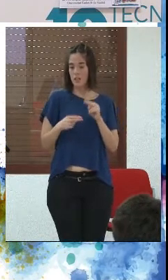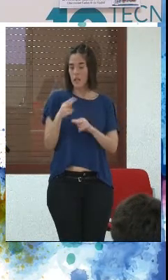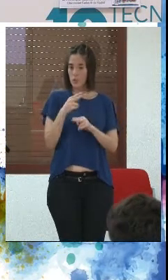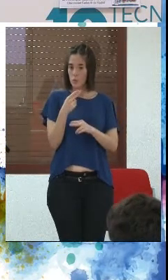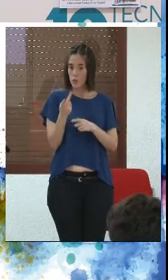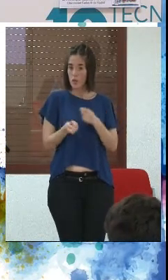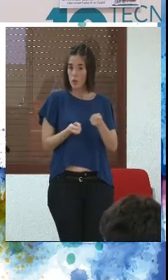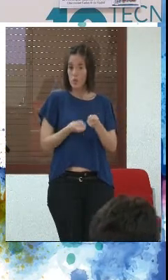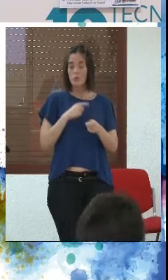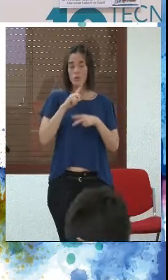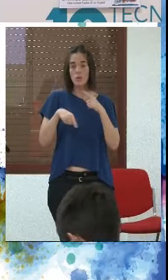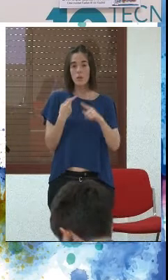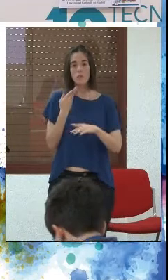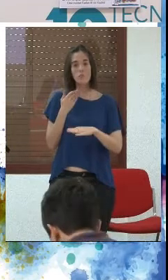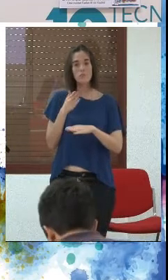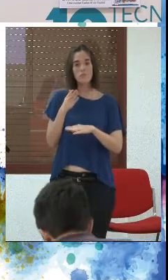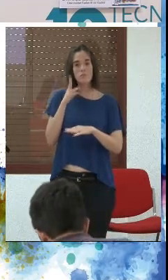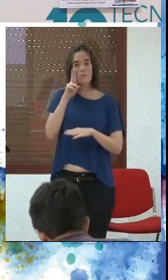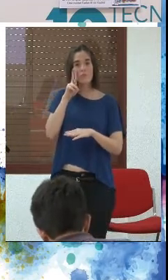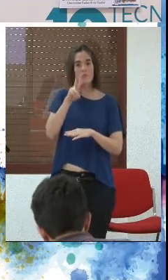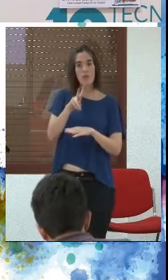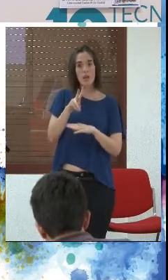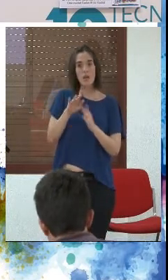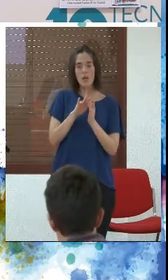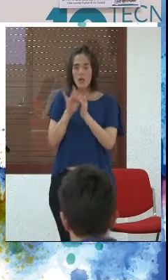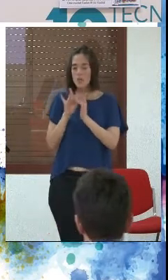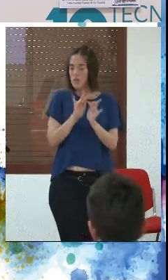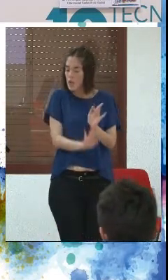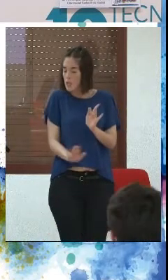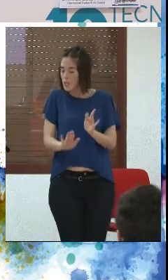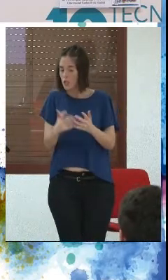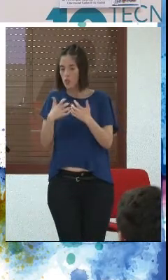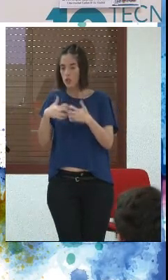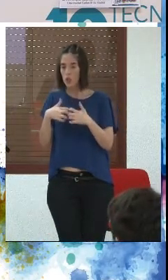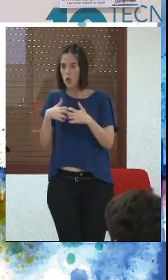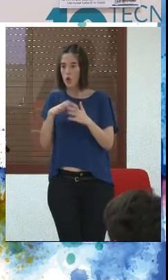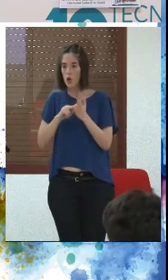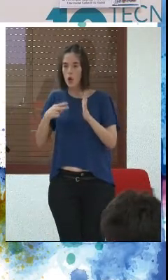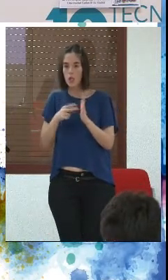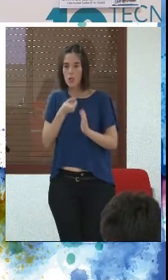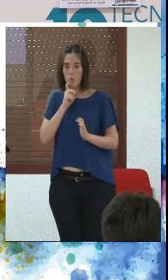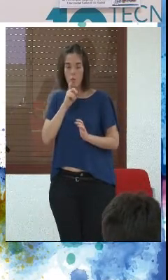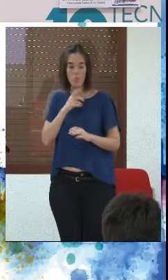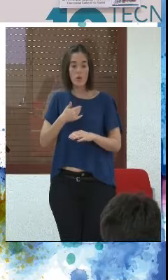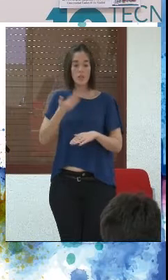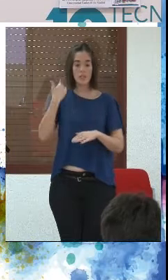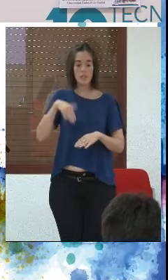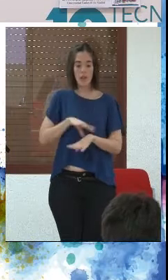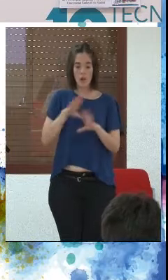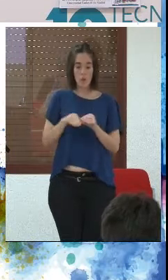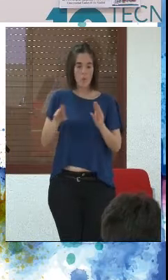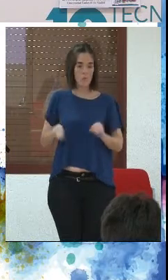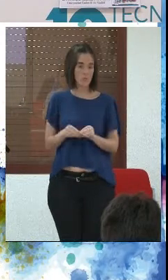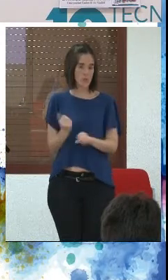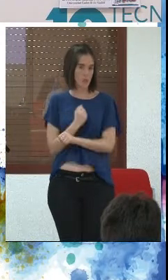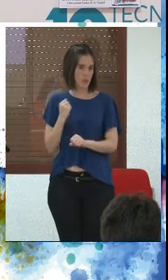and we will see how we do the interaction between children and technology. Finally, I'll